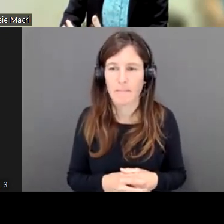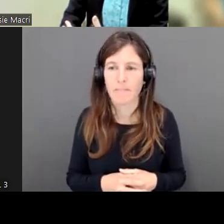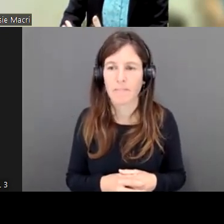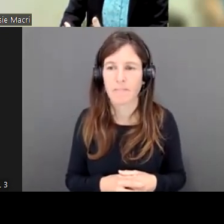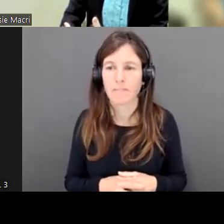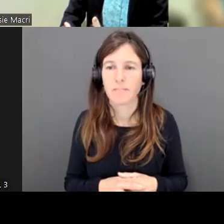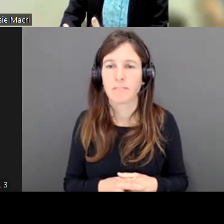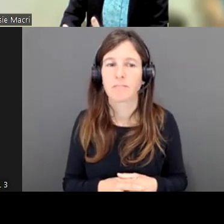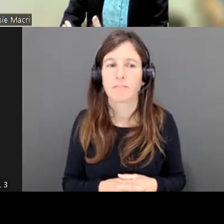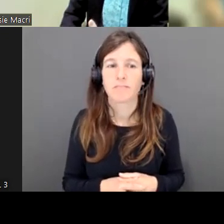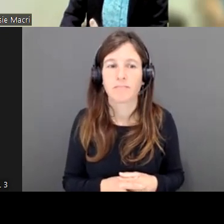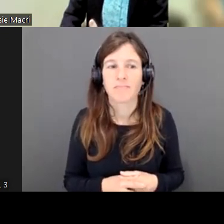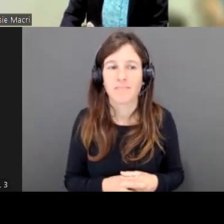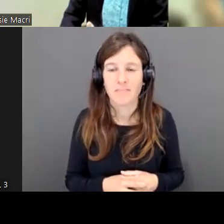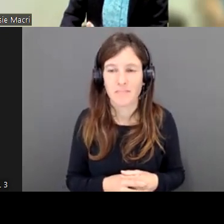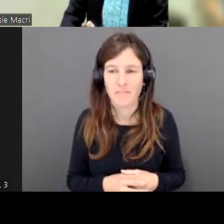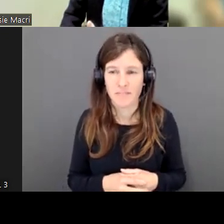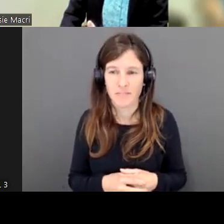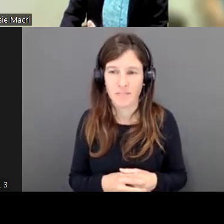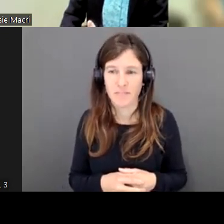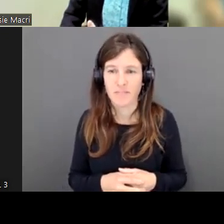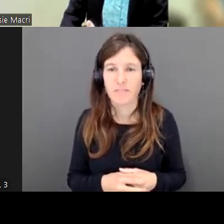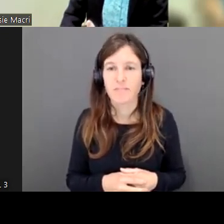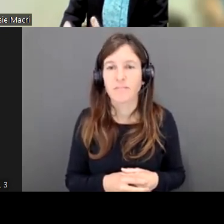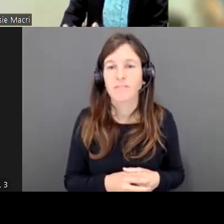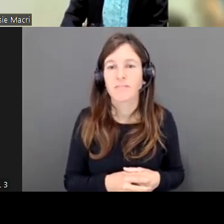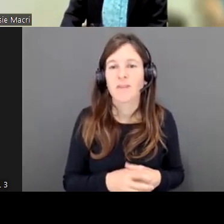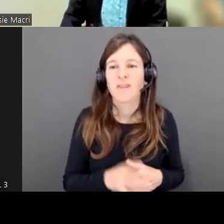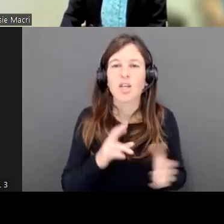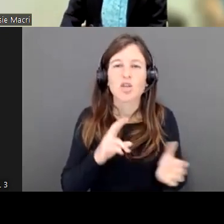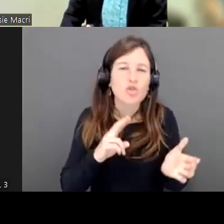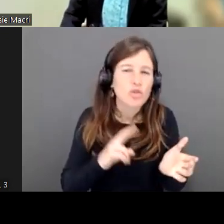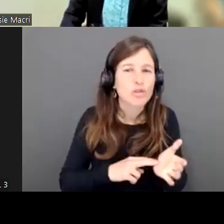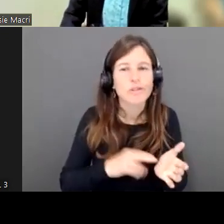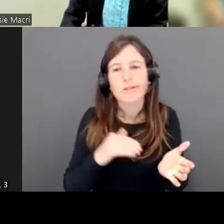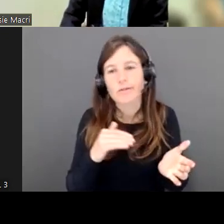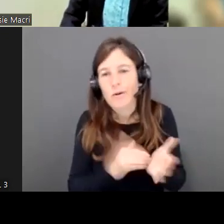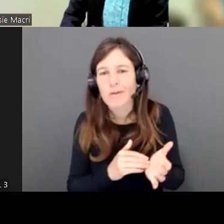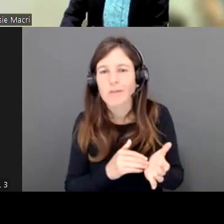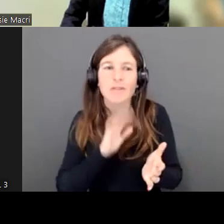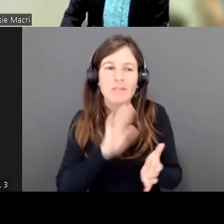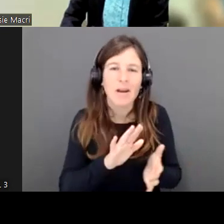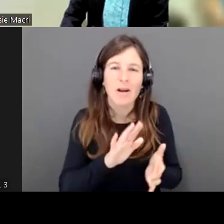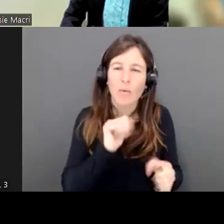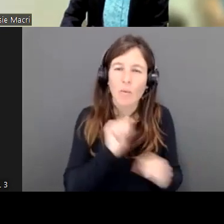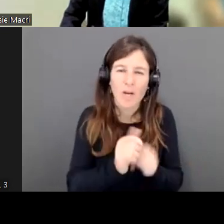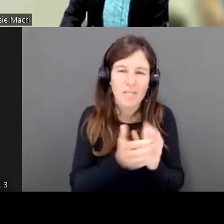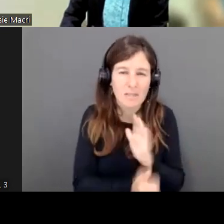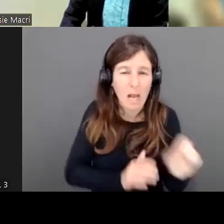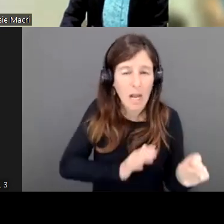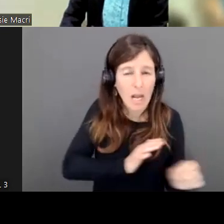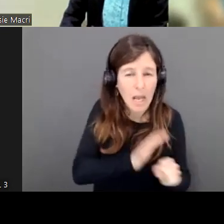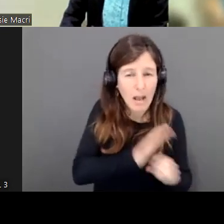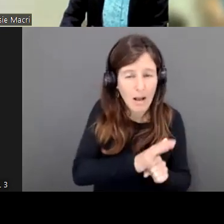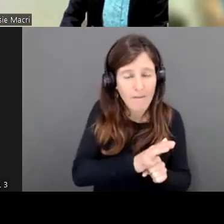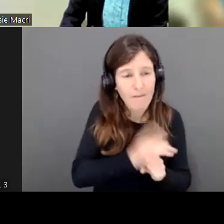alone are not always enough to provide that ethically and culturally sensitive care for reasons I've already kind of gone through very quickly.